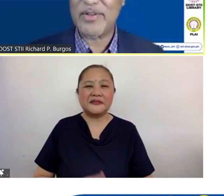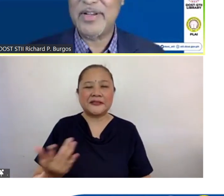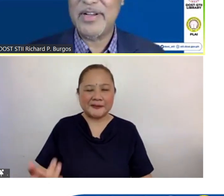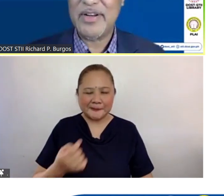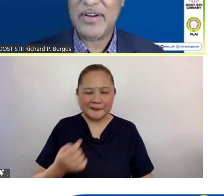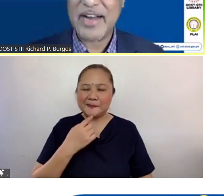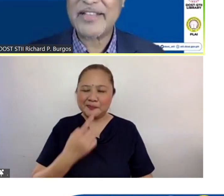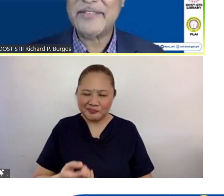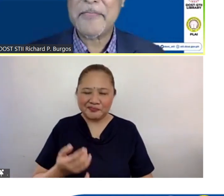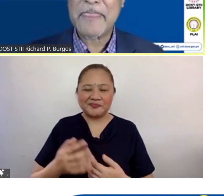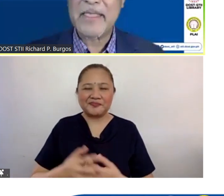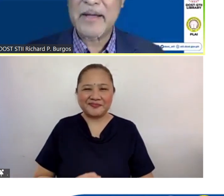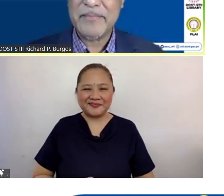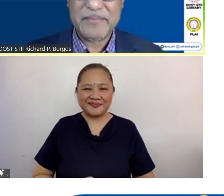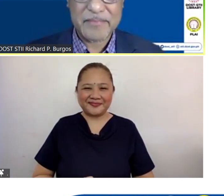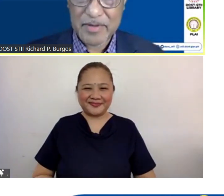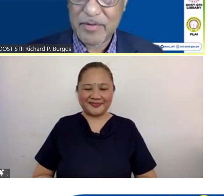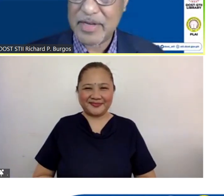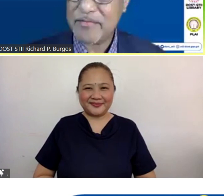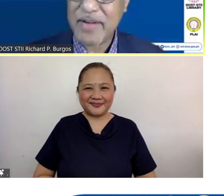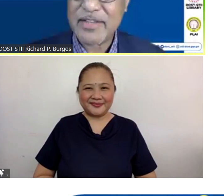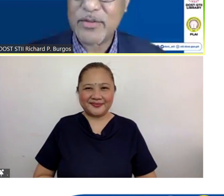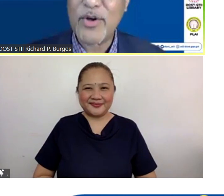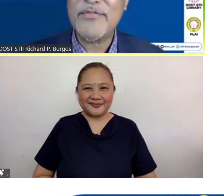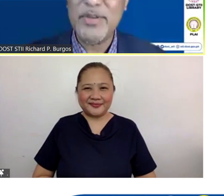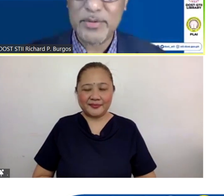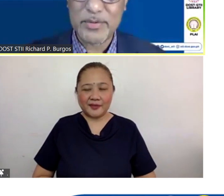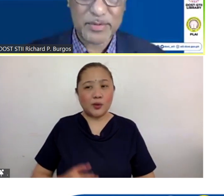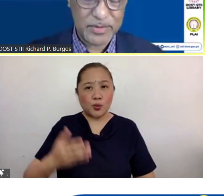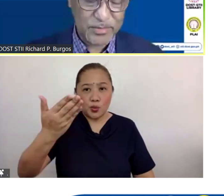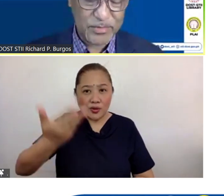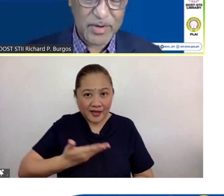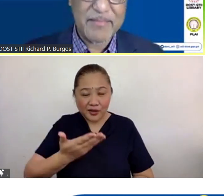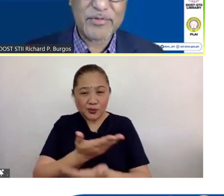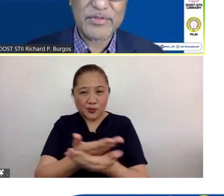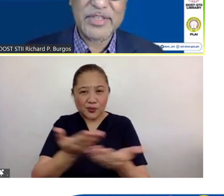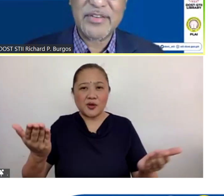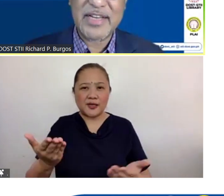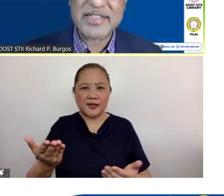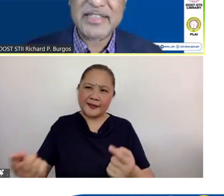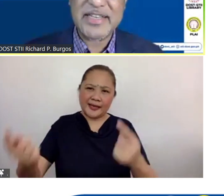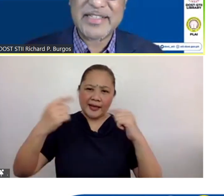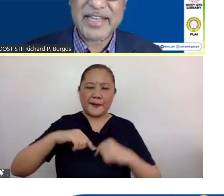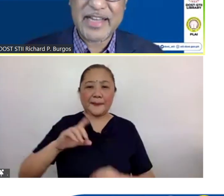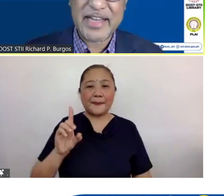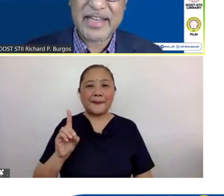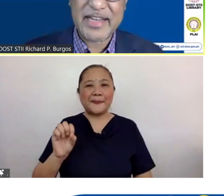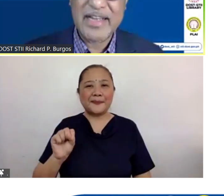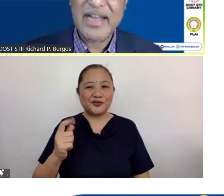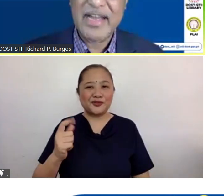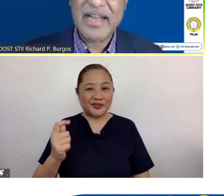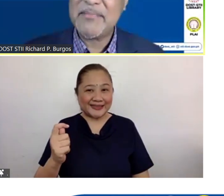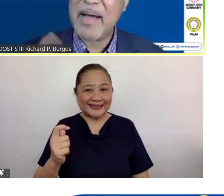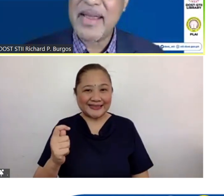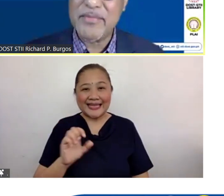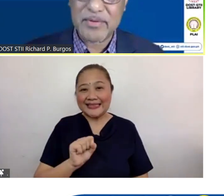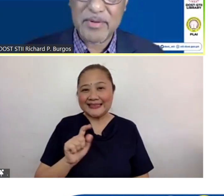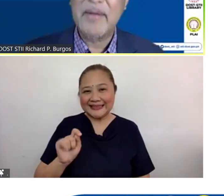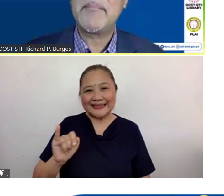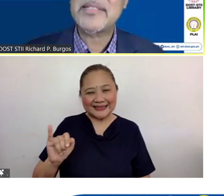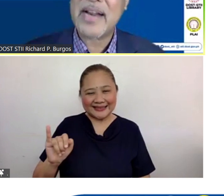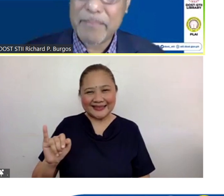ko. All right? We invite all of you to come to DOST-STII. At malay